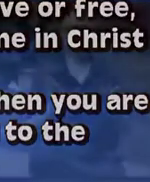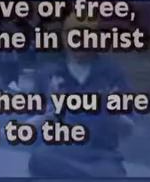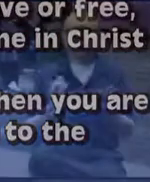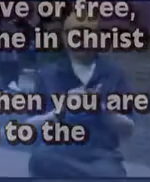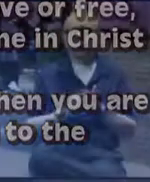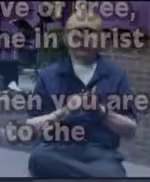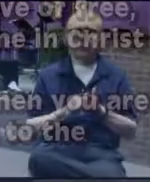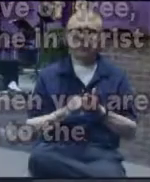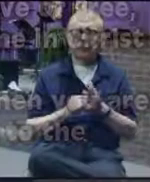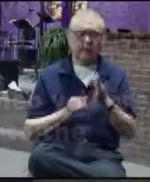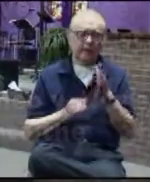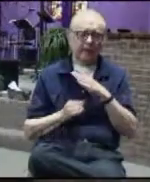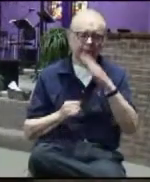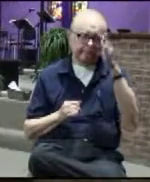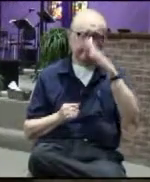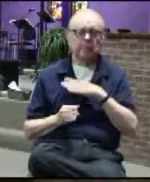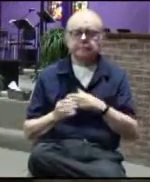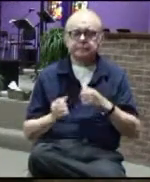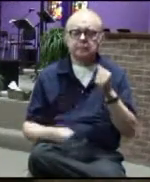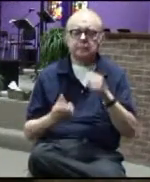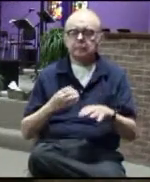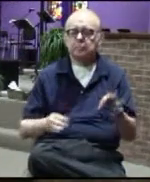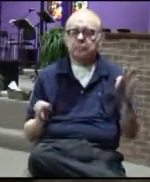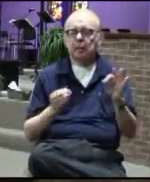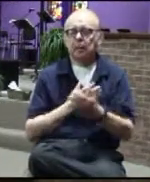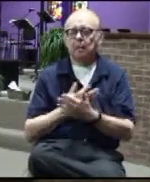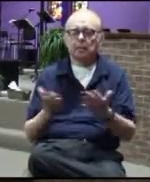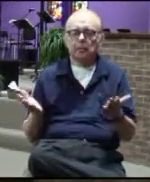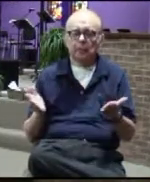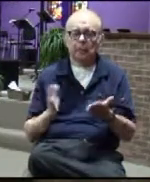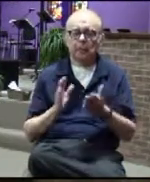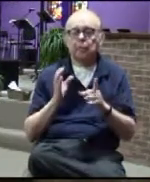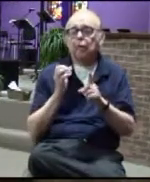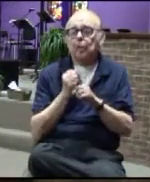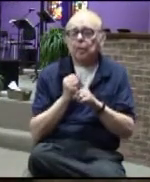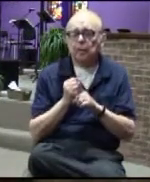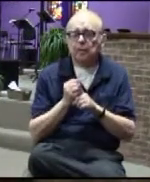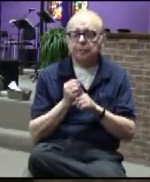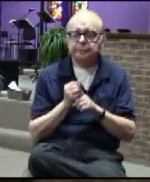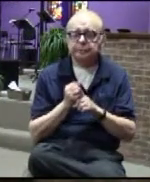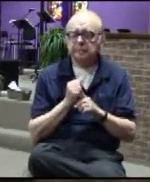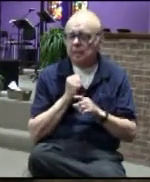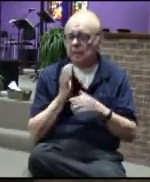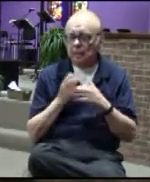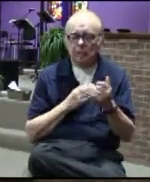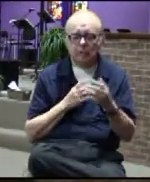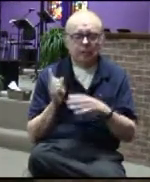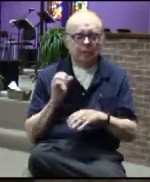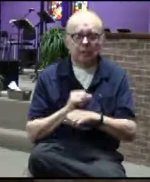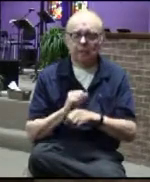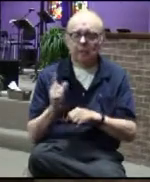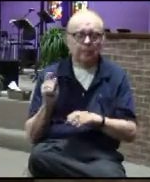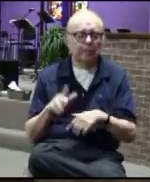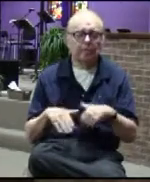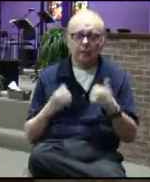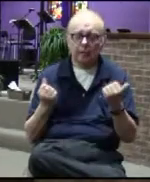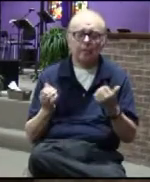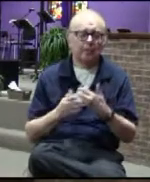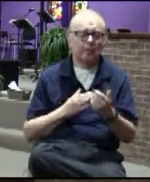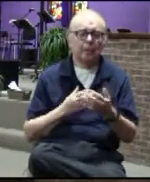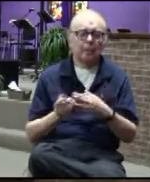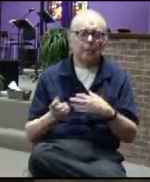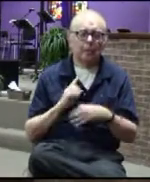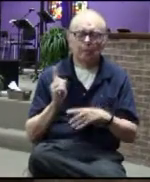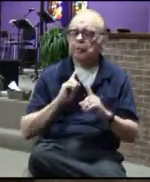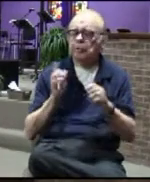this ladies and gentlemen is the most important thing to cling to it doesn't matter where you work where you live it doesn't